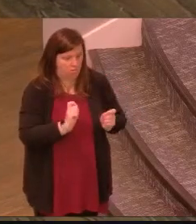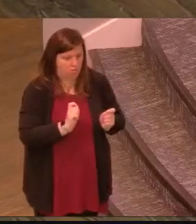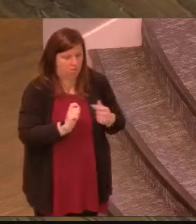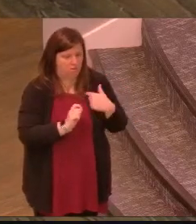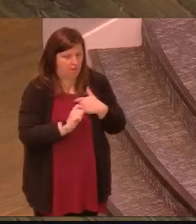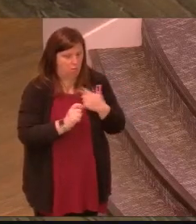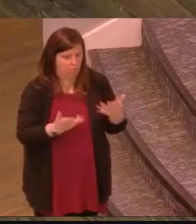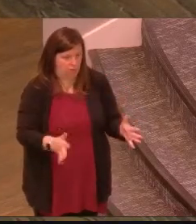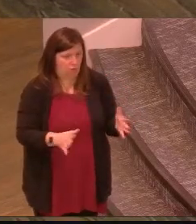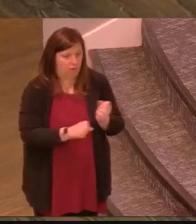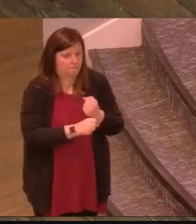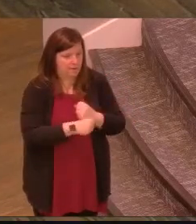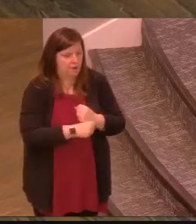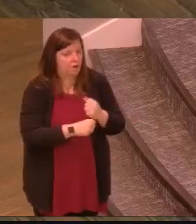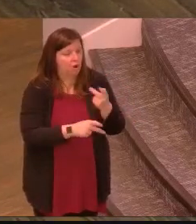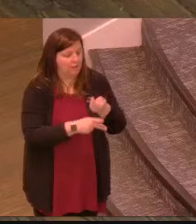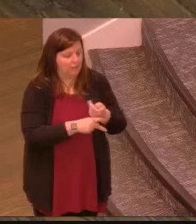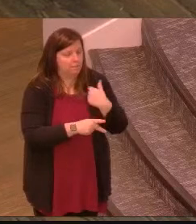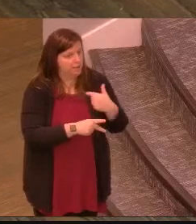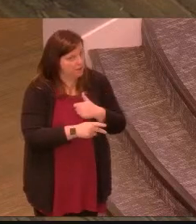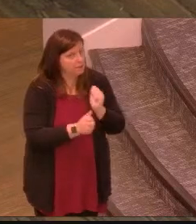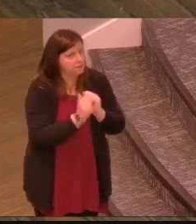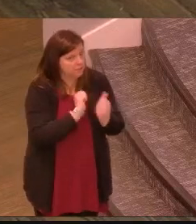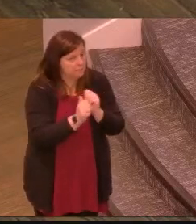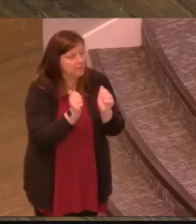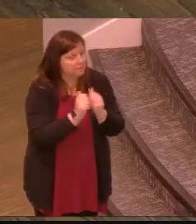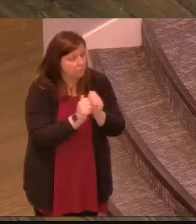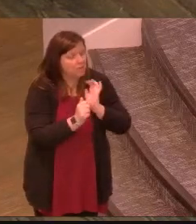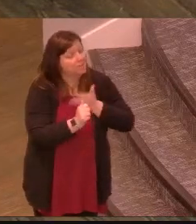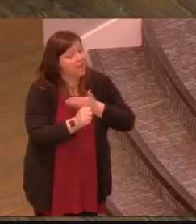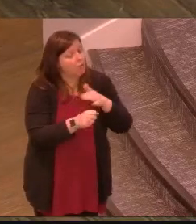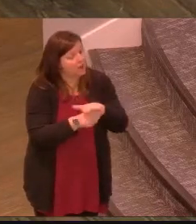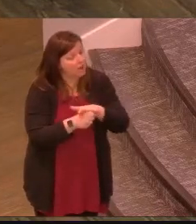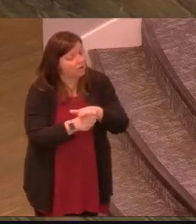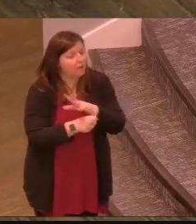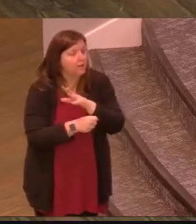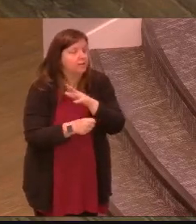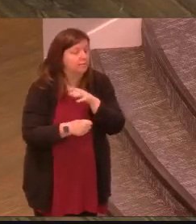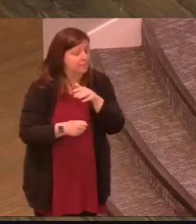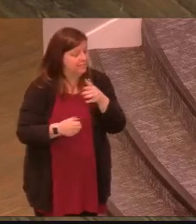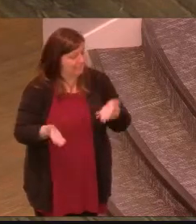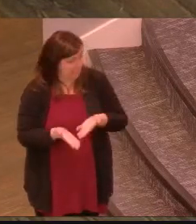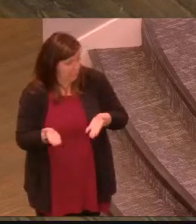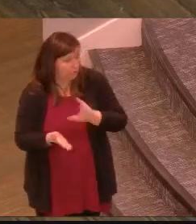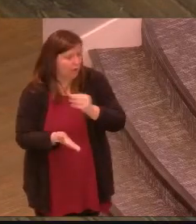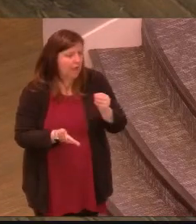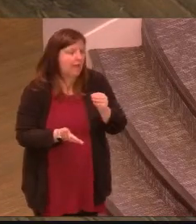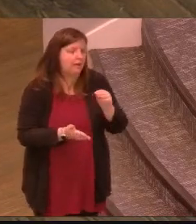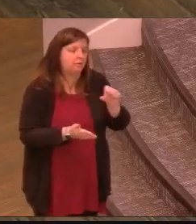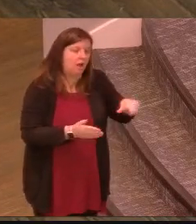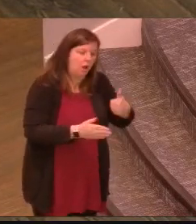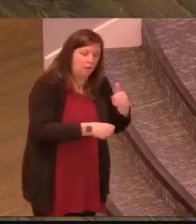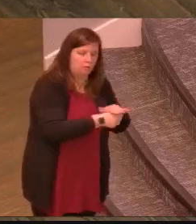with not only our region, but other areas of the state.